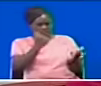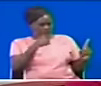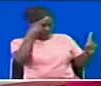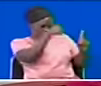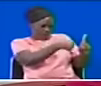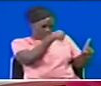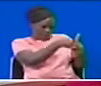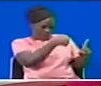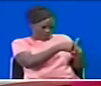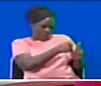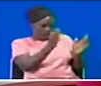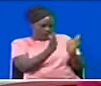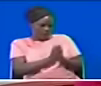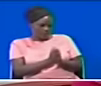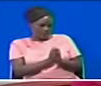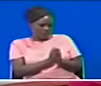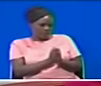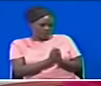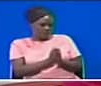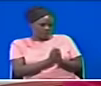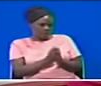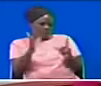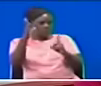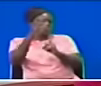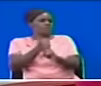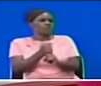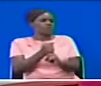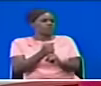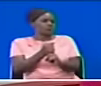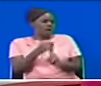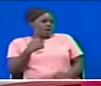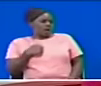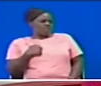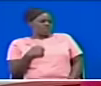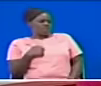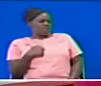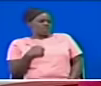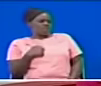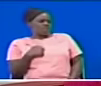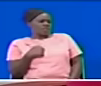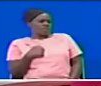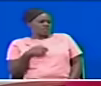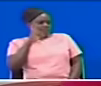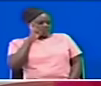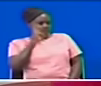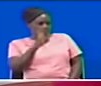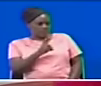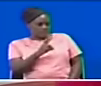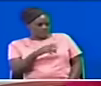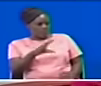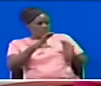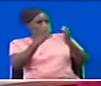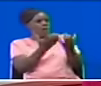and kind of what the women are achieving. And I feel that What is, if you look at just around the